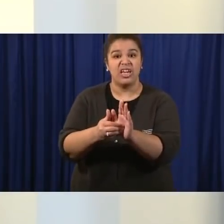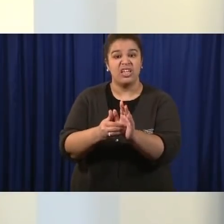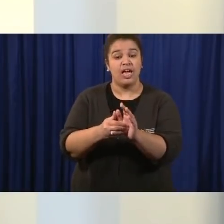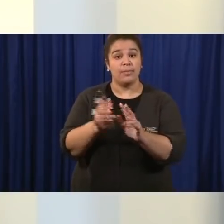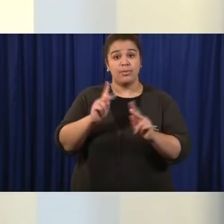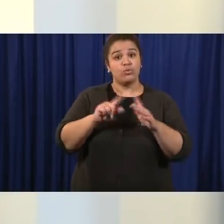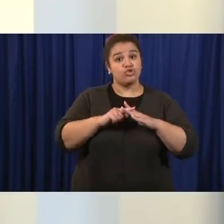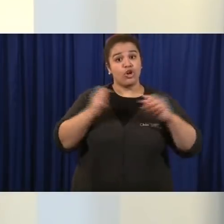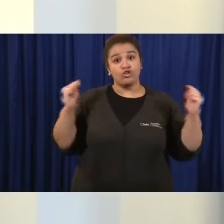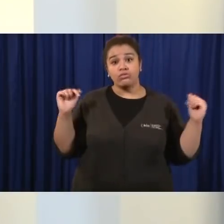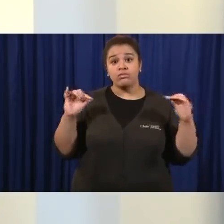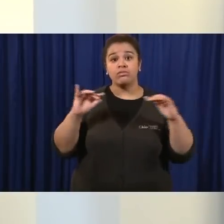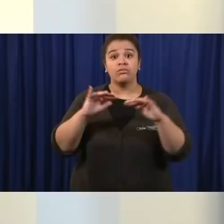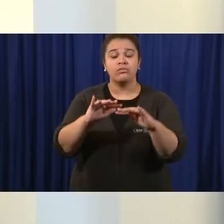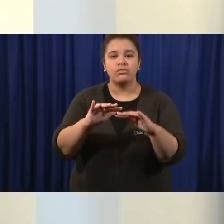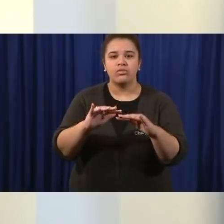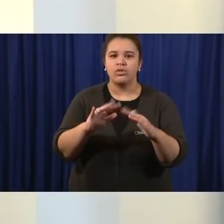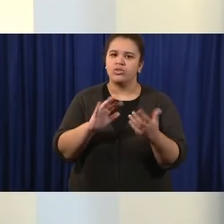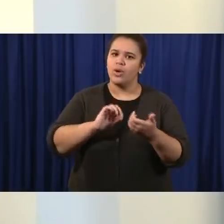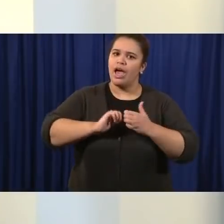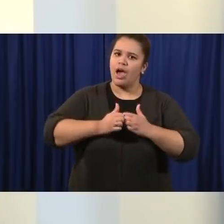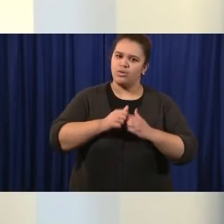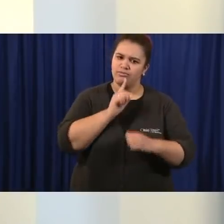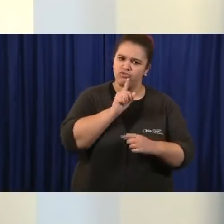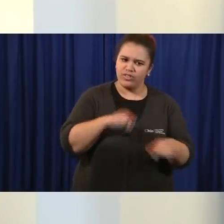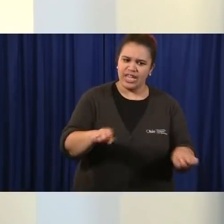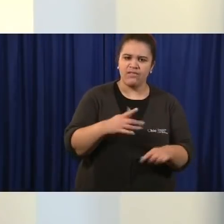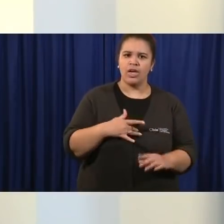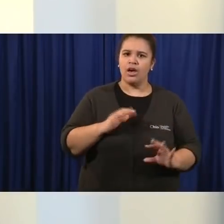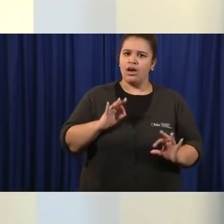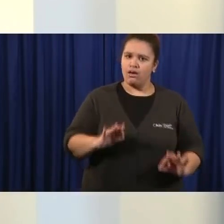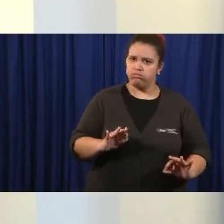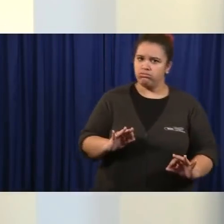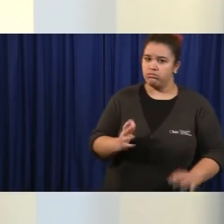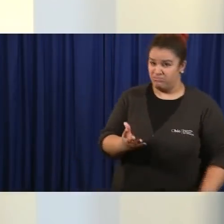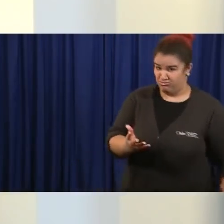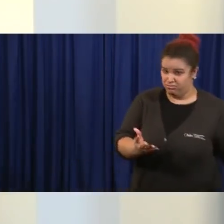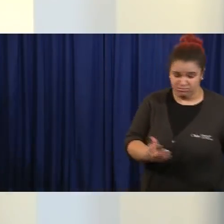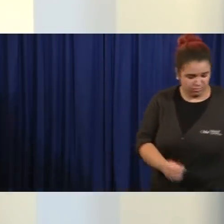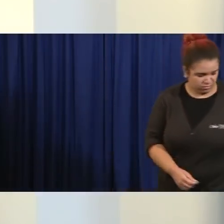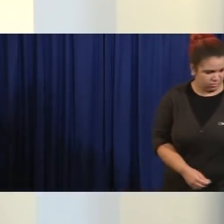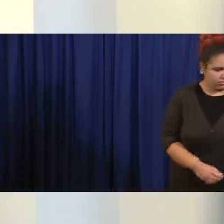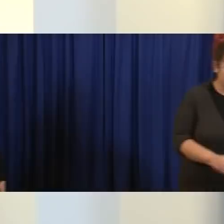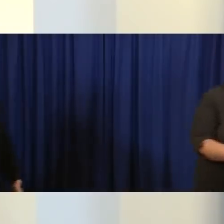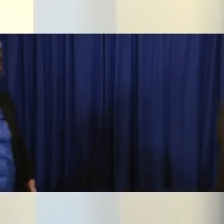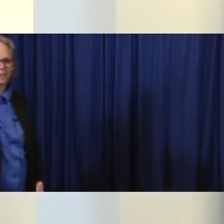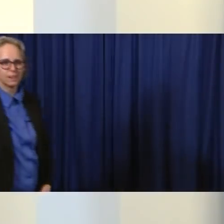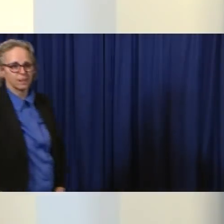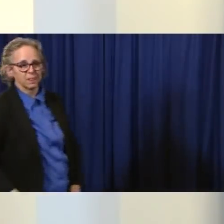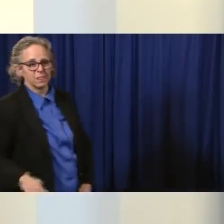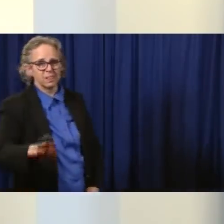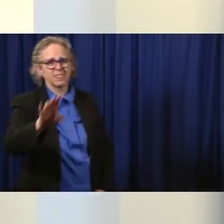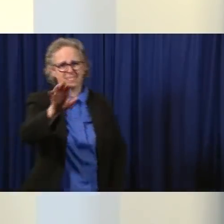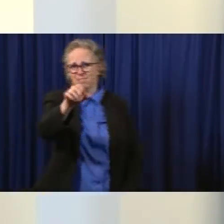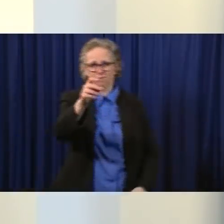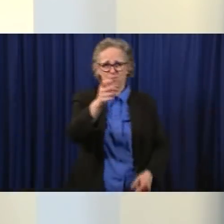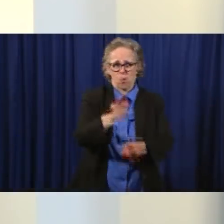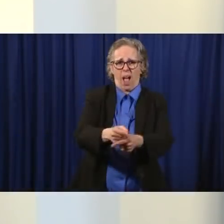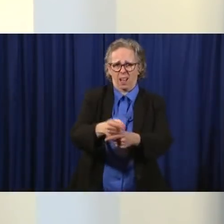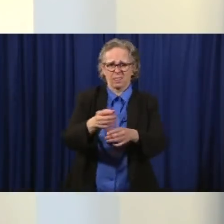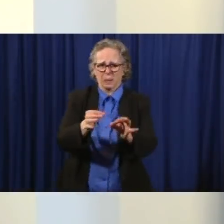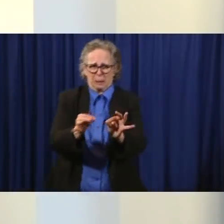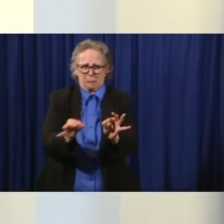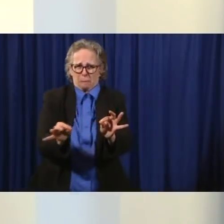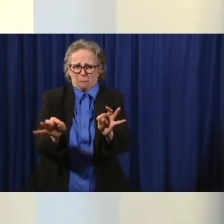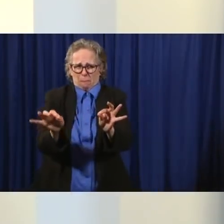So I think it's really important, again, as the governor often says, we are trying to learn to live with